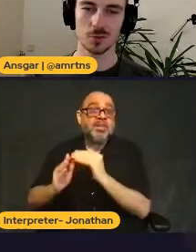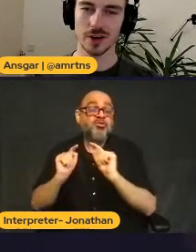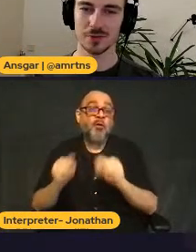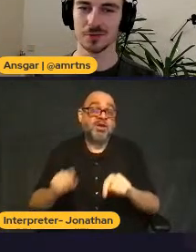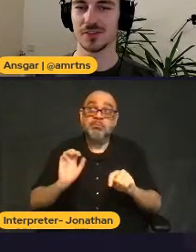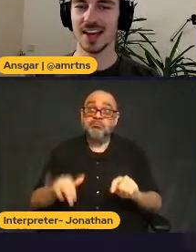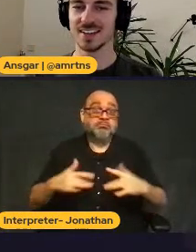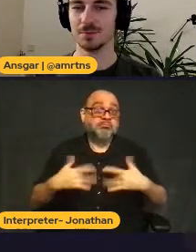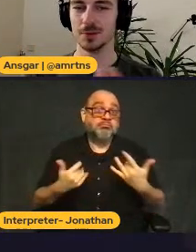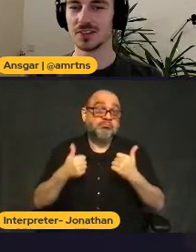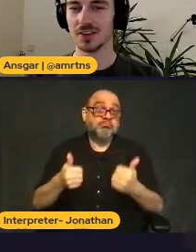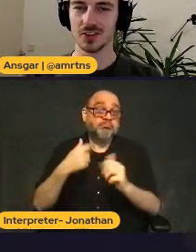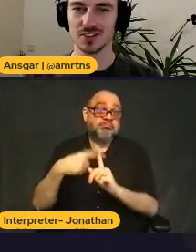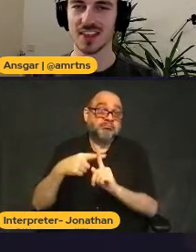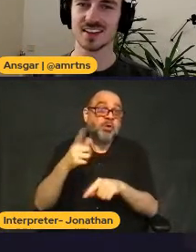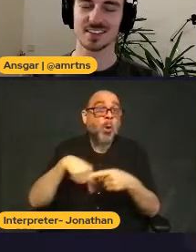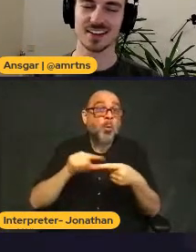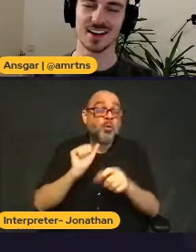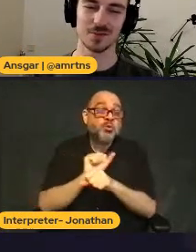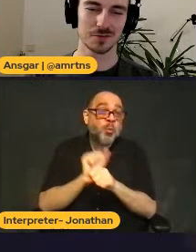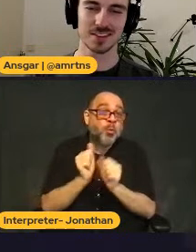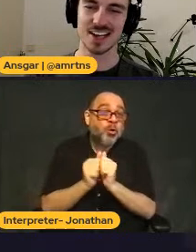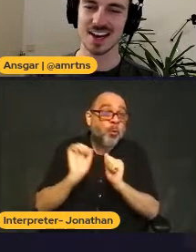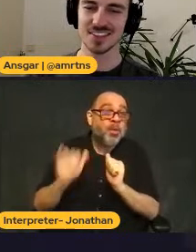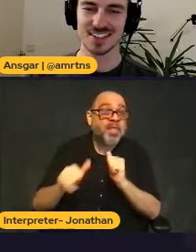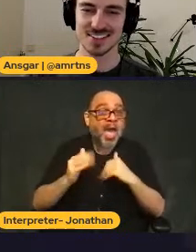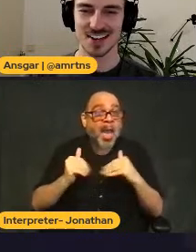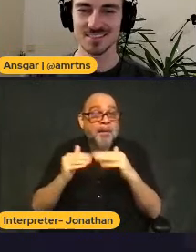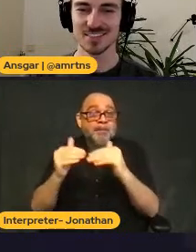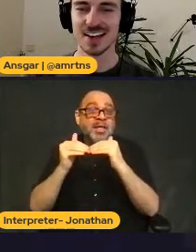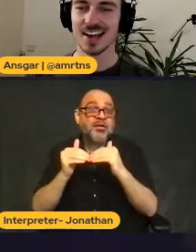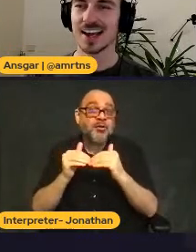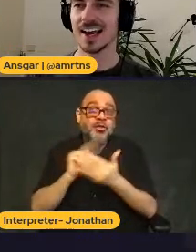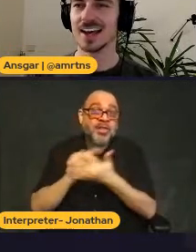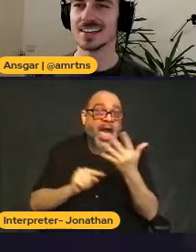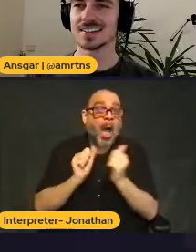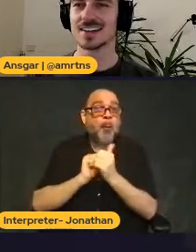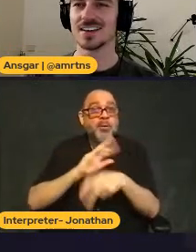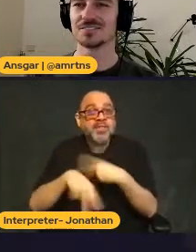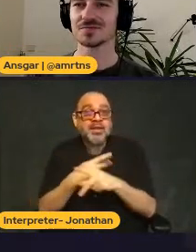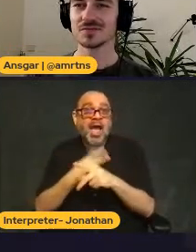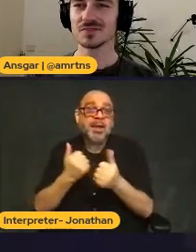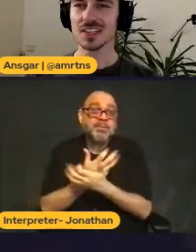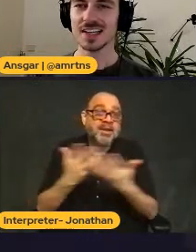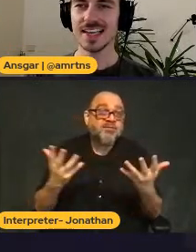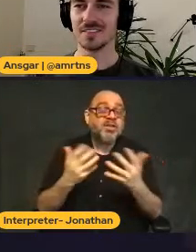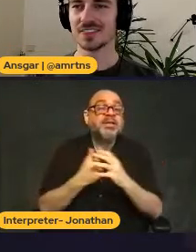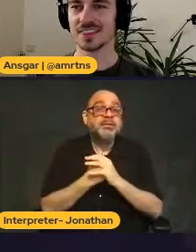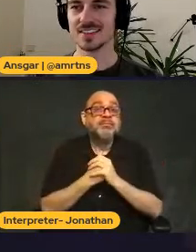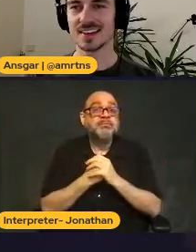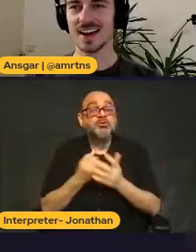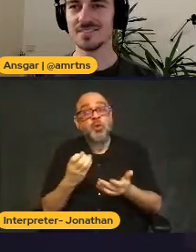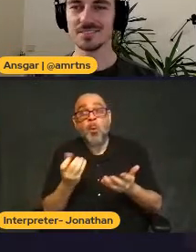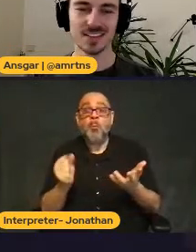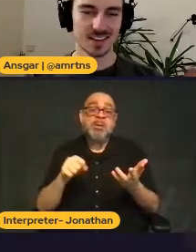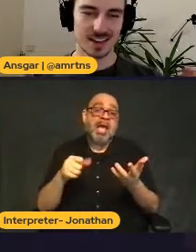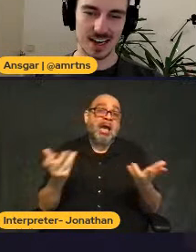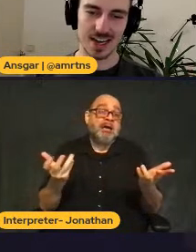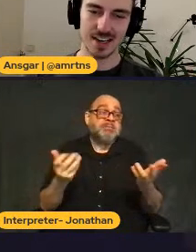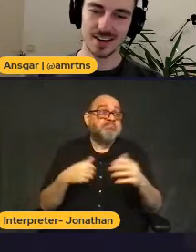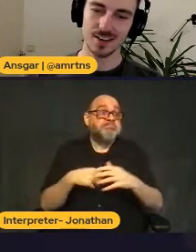when you work with that and build those things with the types and so on. And this